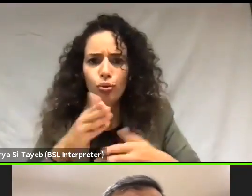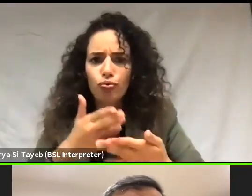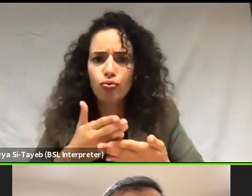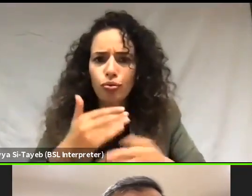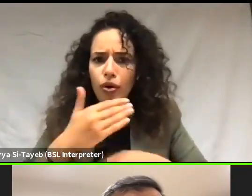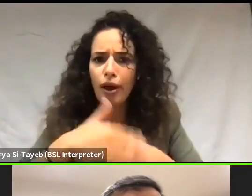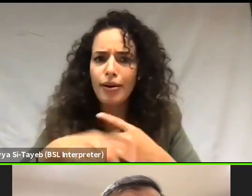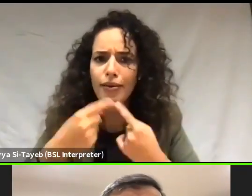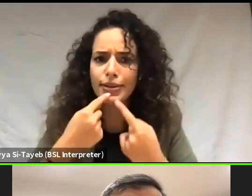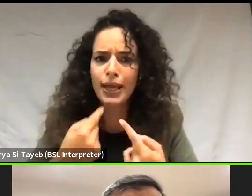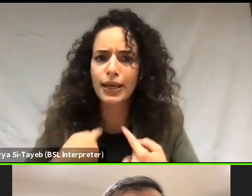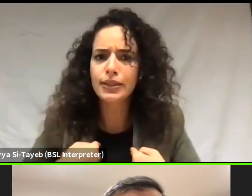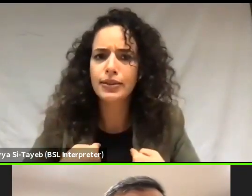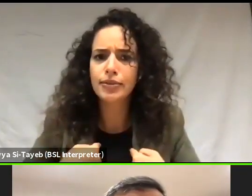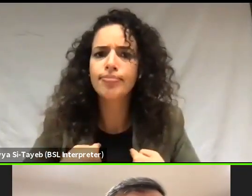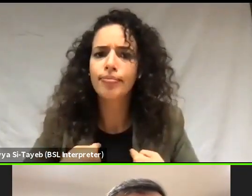and